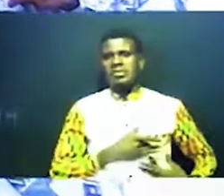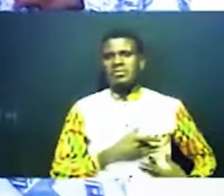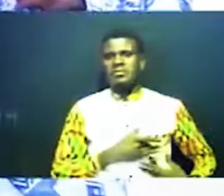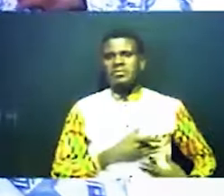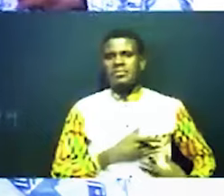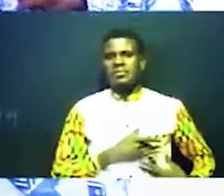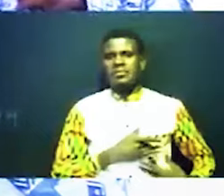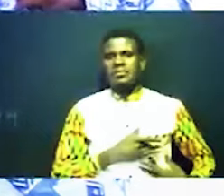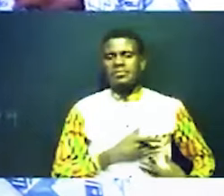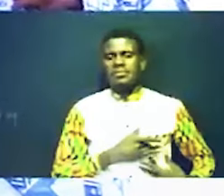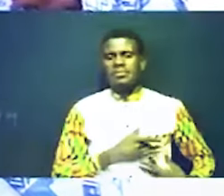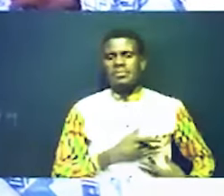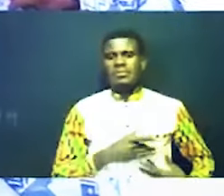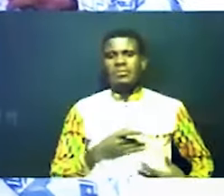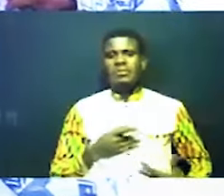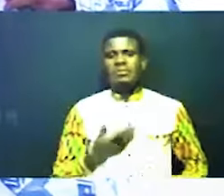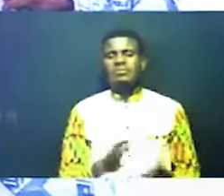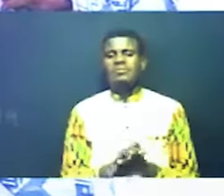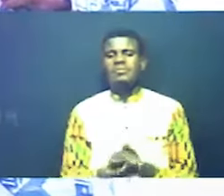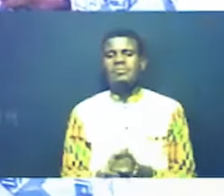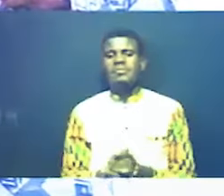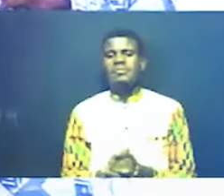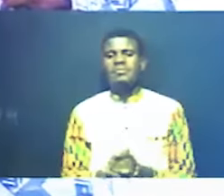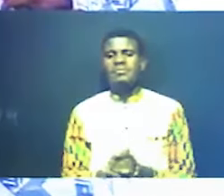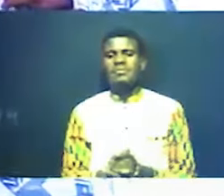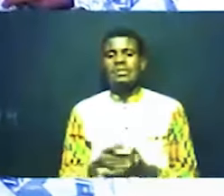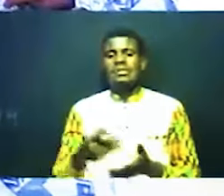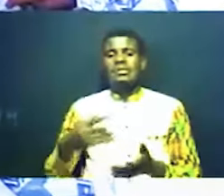and these defile them.